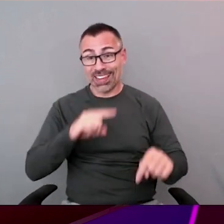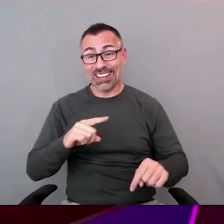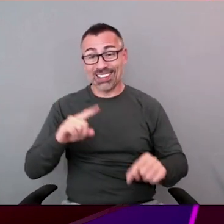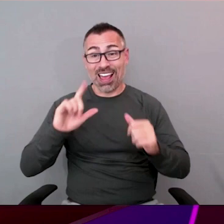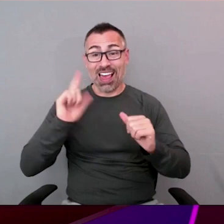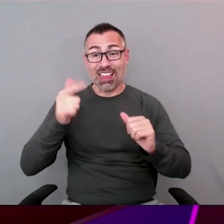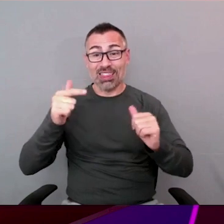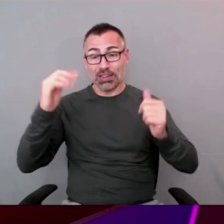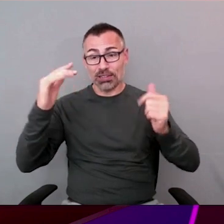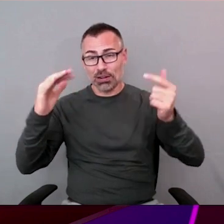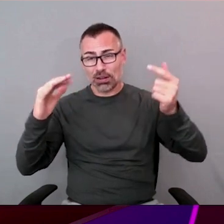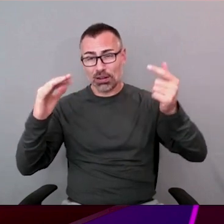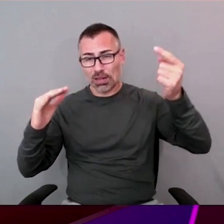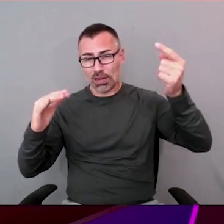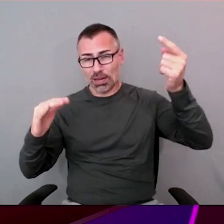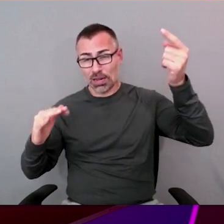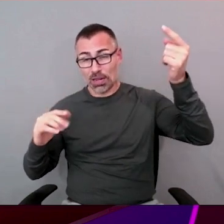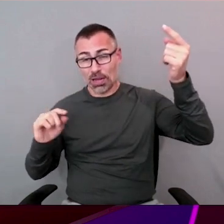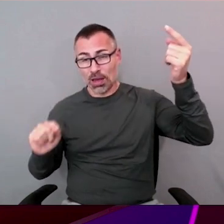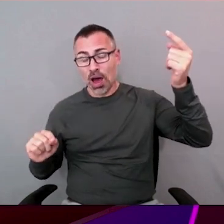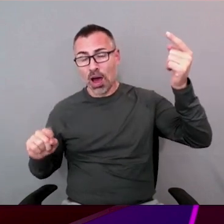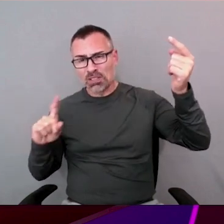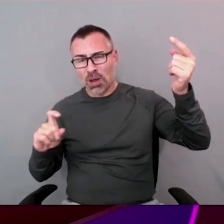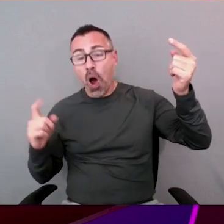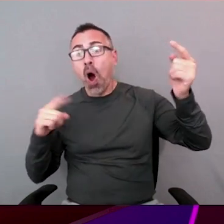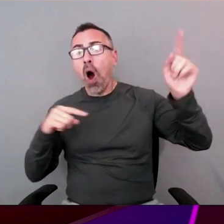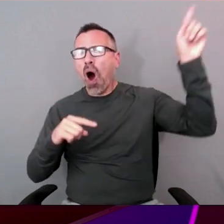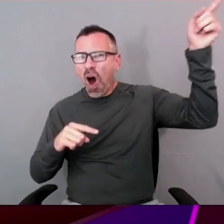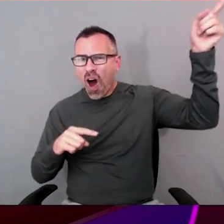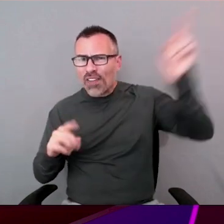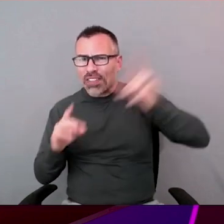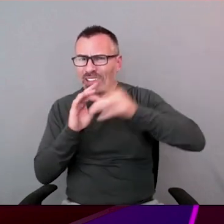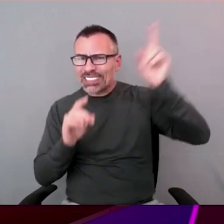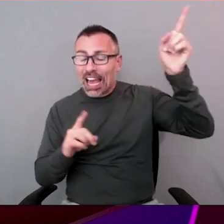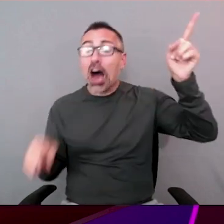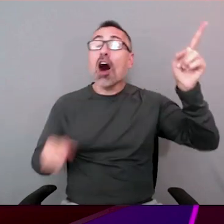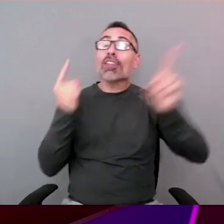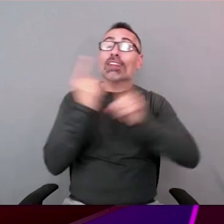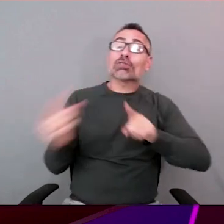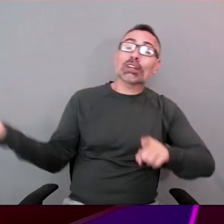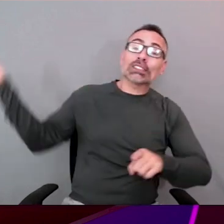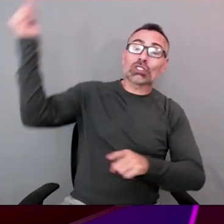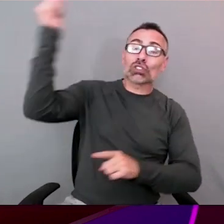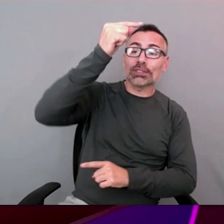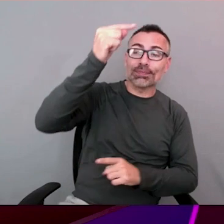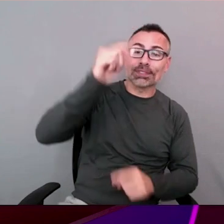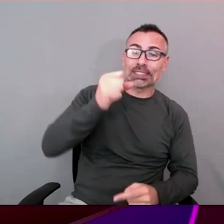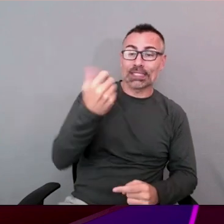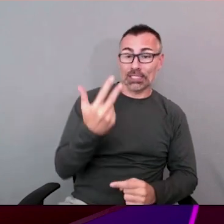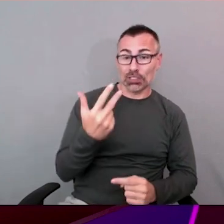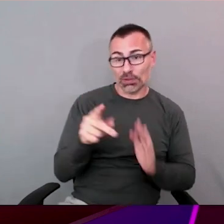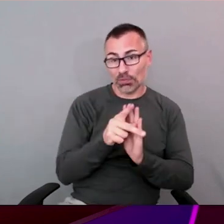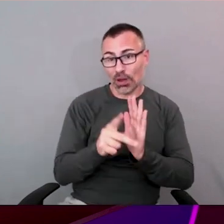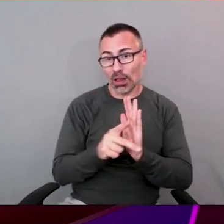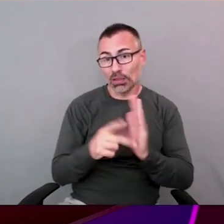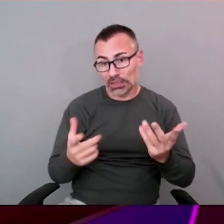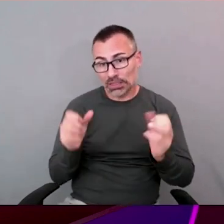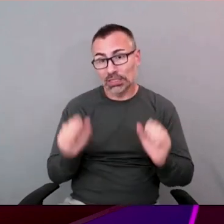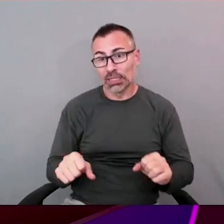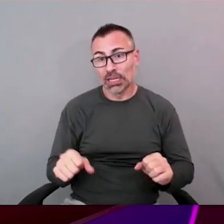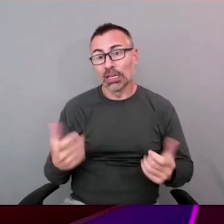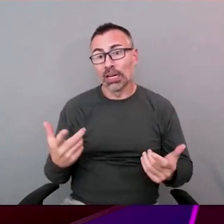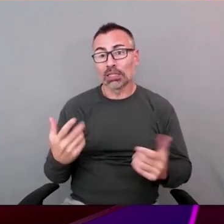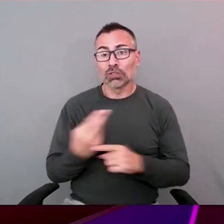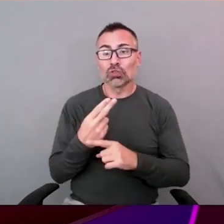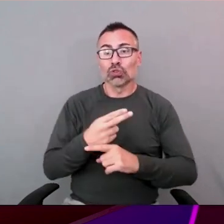10 questions later that'll jog your memory of, oh, that's right. It is a S3 policy that I can use to restrict access or whatever